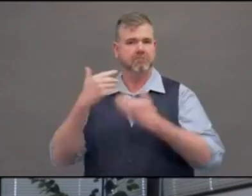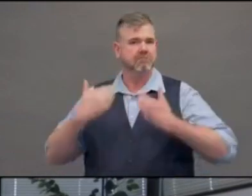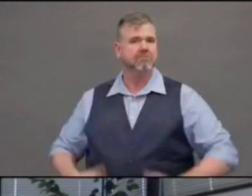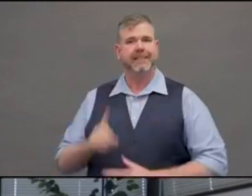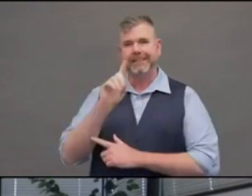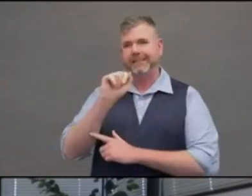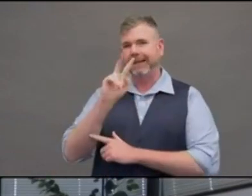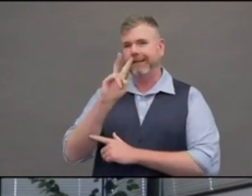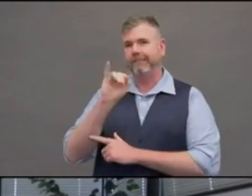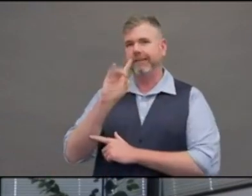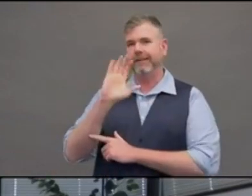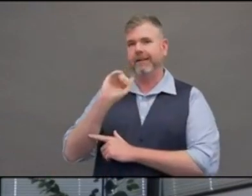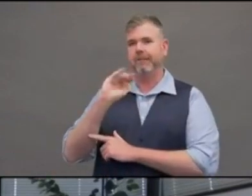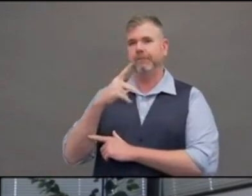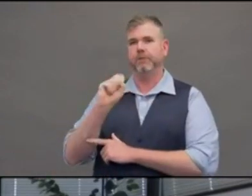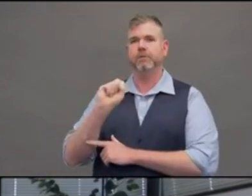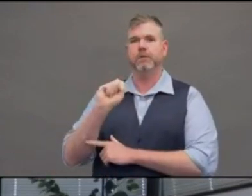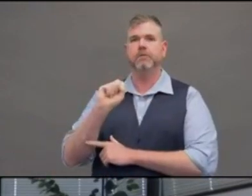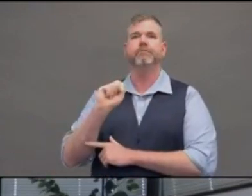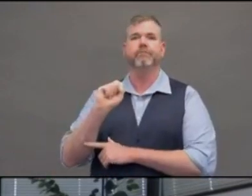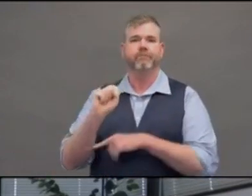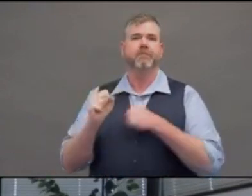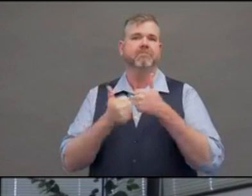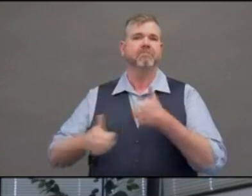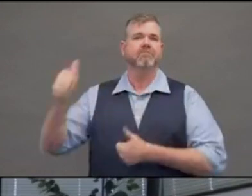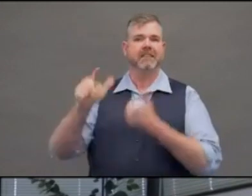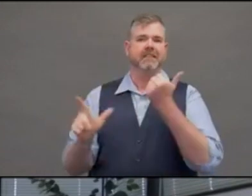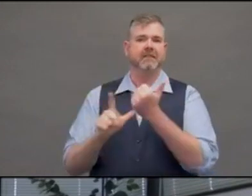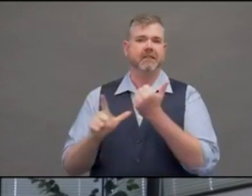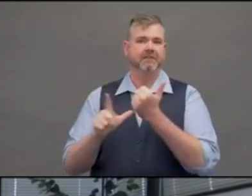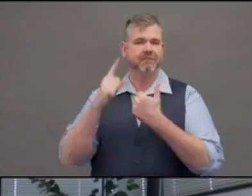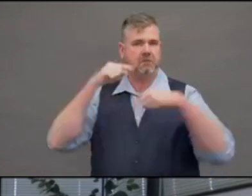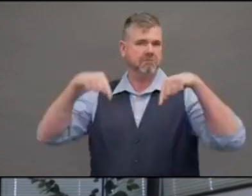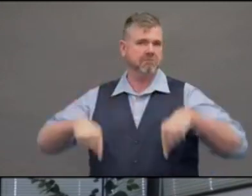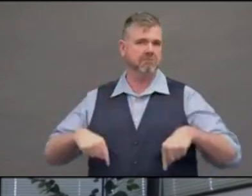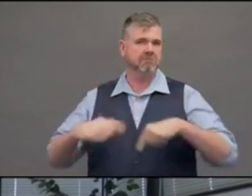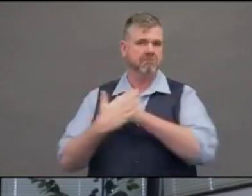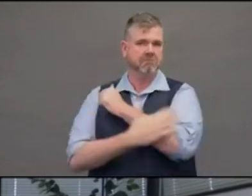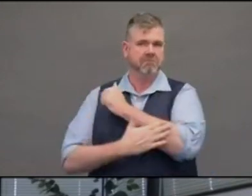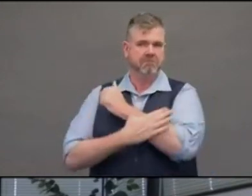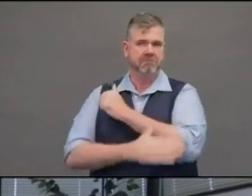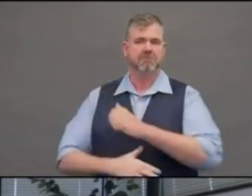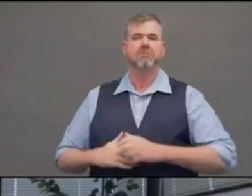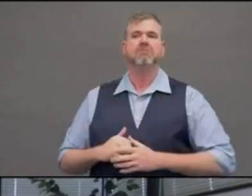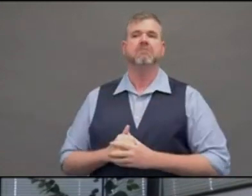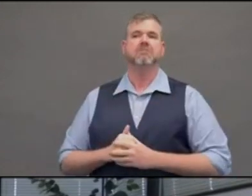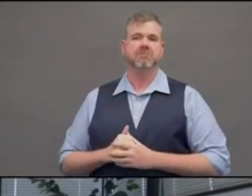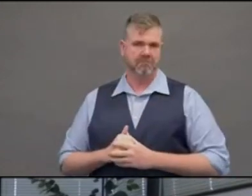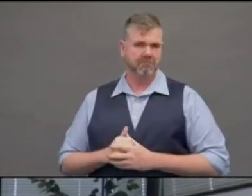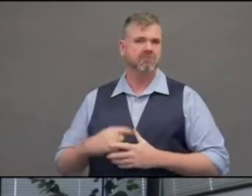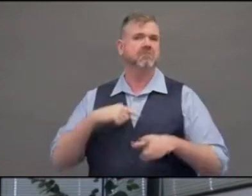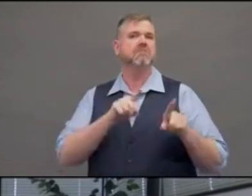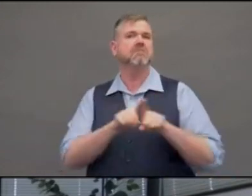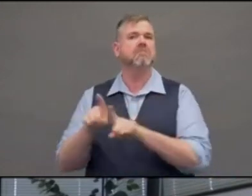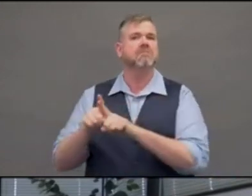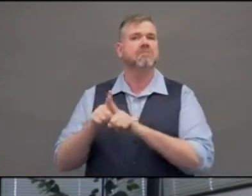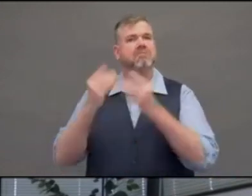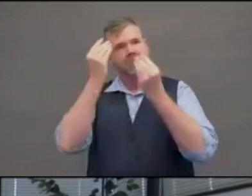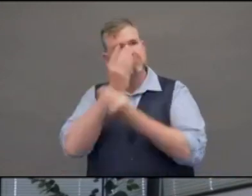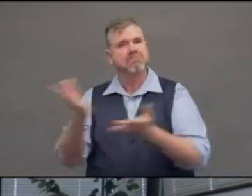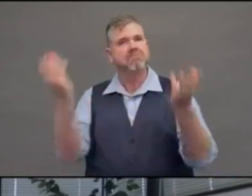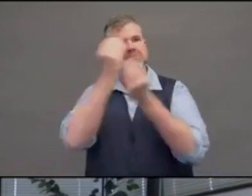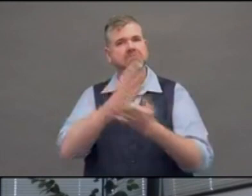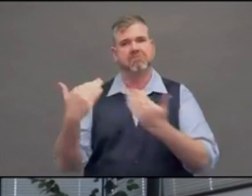Executive and I'm also serving as co-lead Public Information Officer for the Emergency Operations Center for